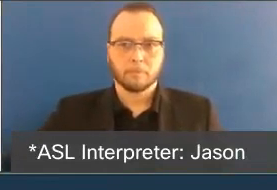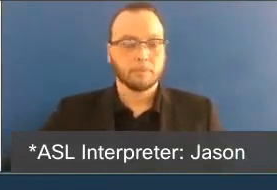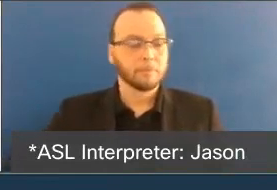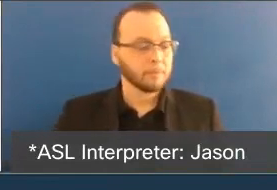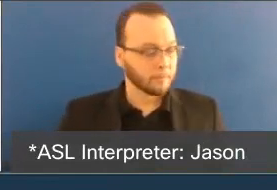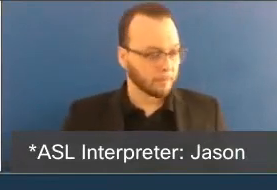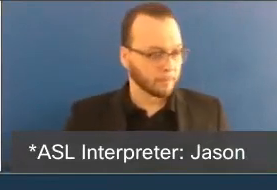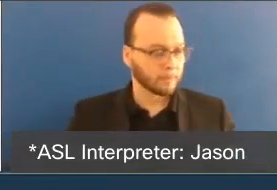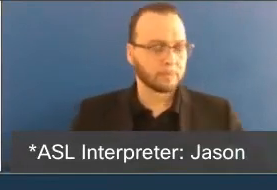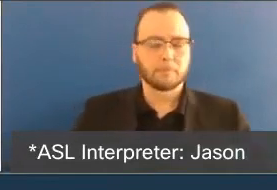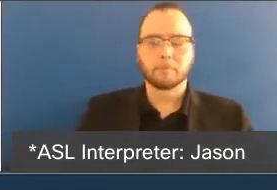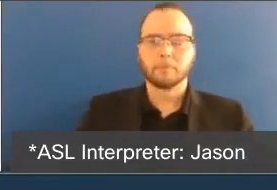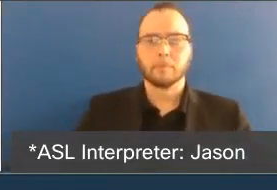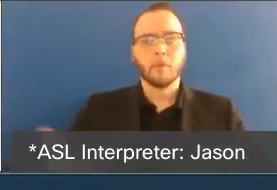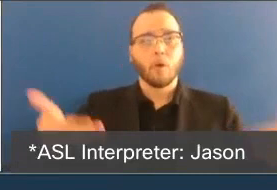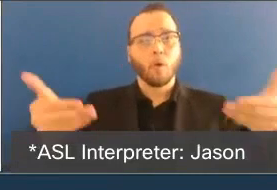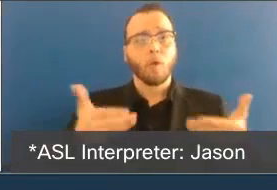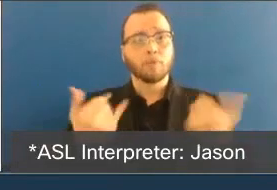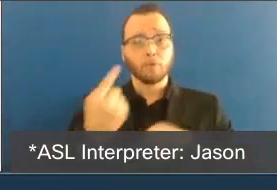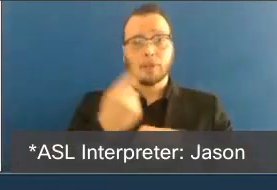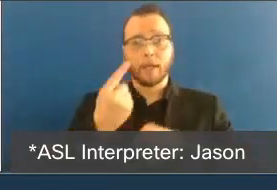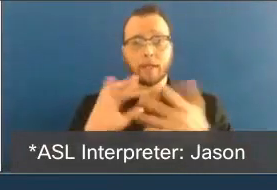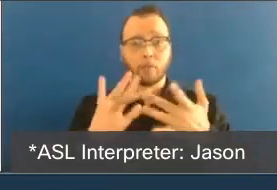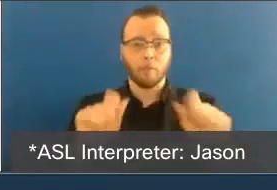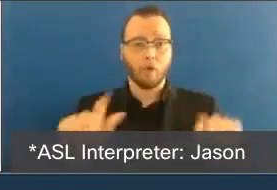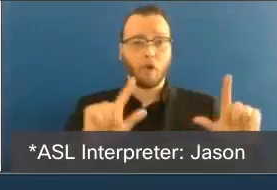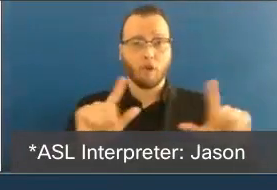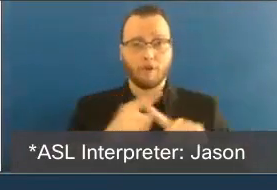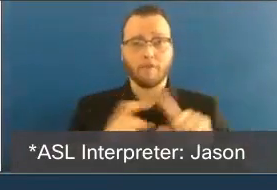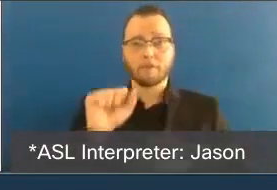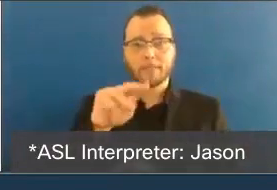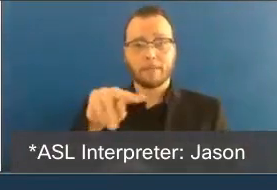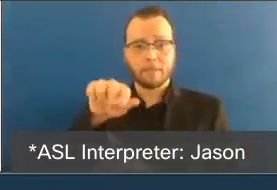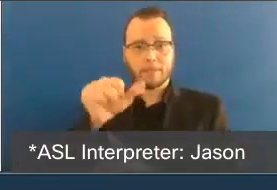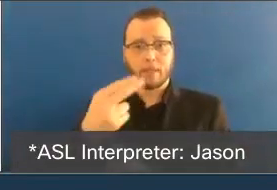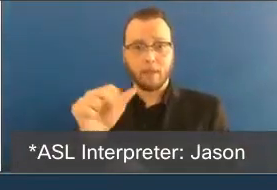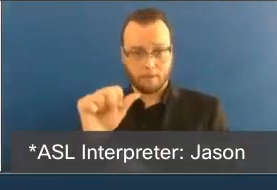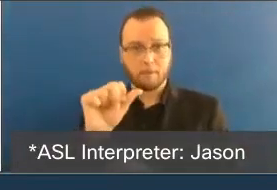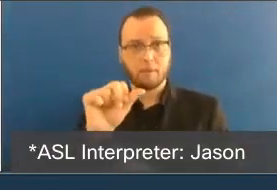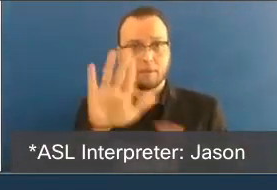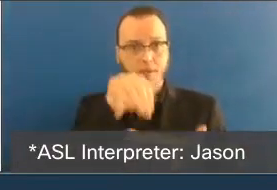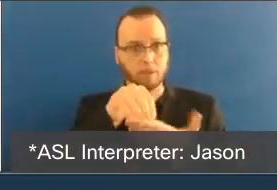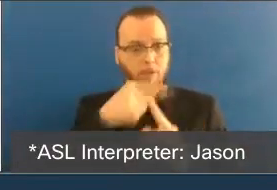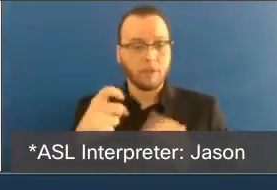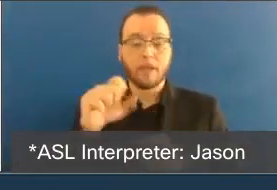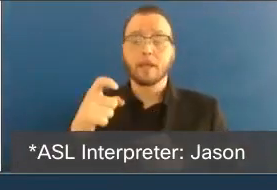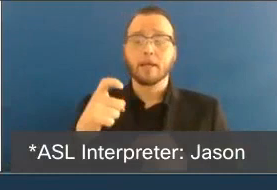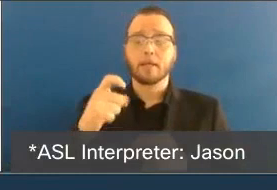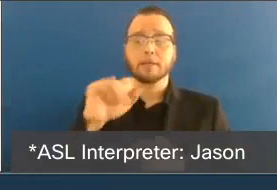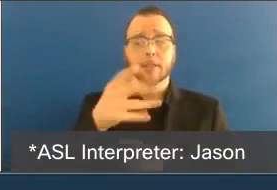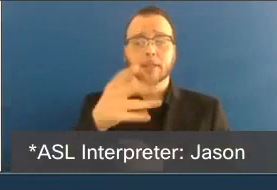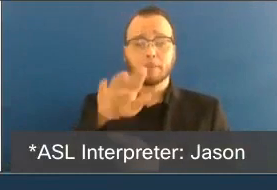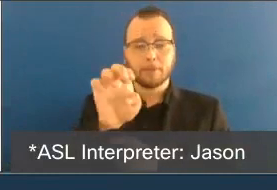Welcome to today's webinar presented by SAMHSA's Gain Center with the support of SAMHSA, which is the Substance Abuse and Mental Health Services